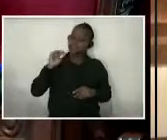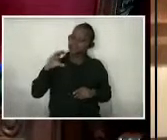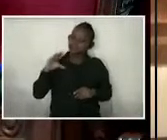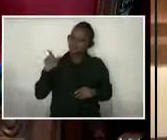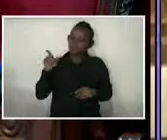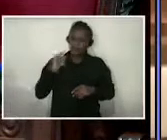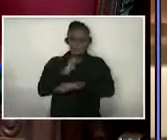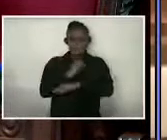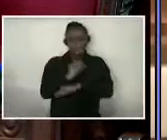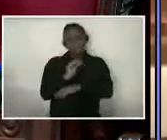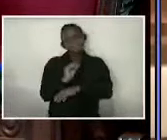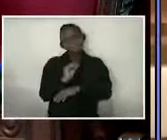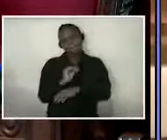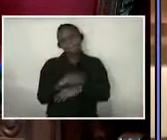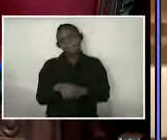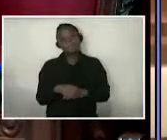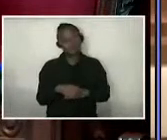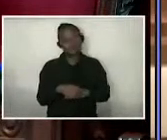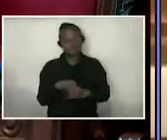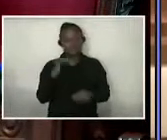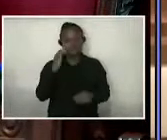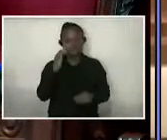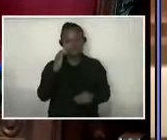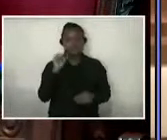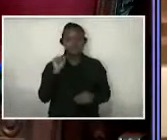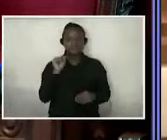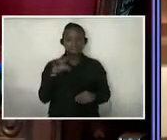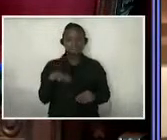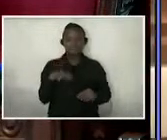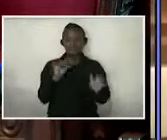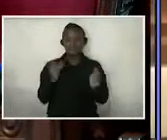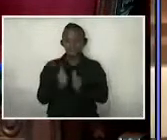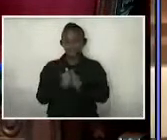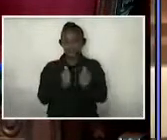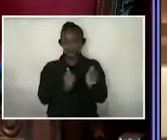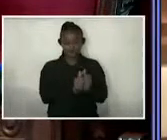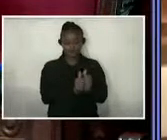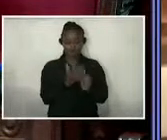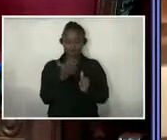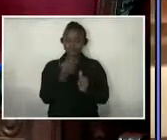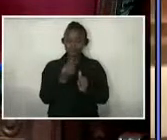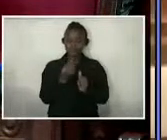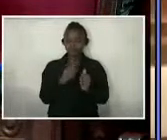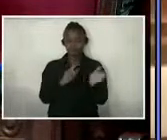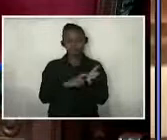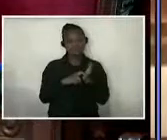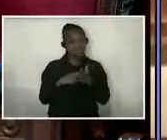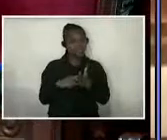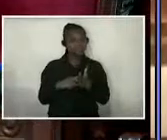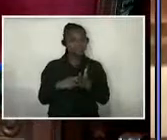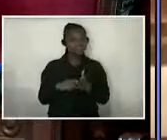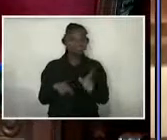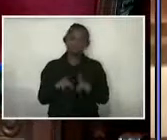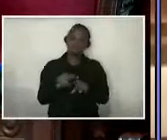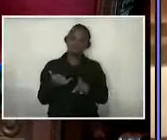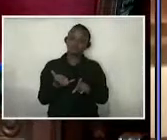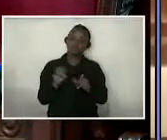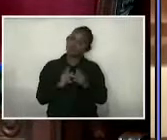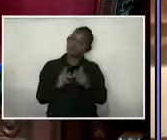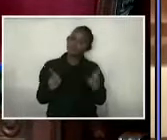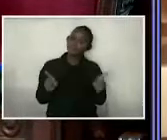ignored. Whilst coalitions can have advantages, such as the public benefiting from diversified interests and